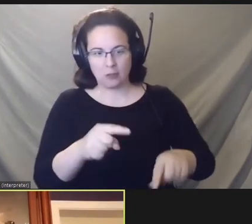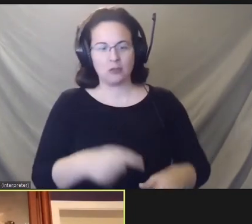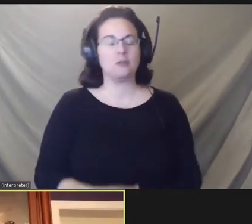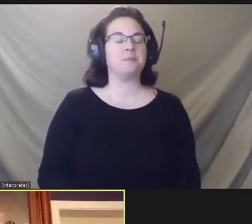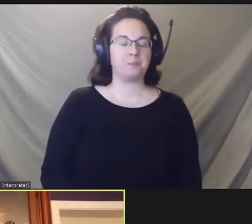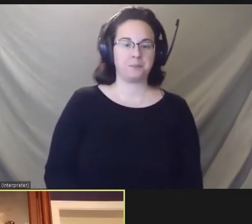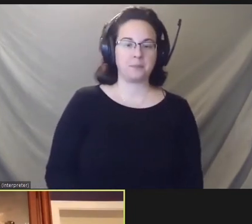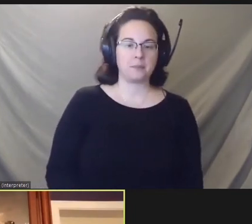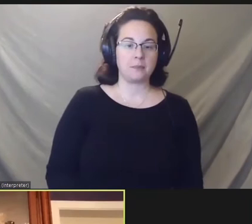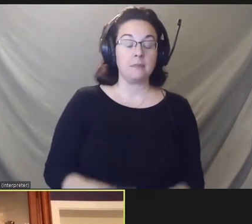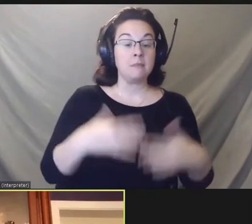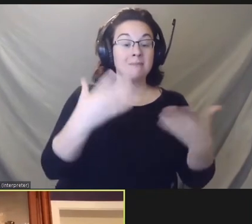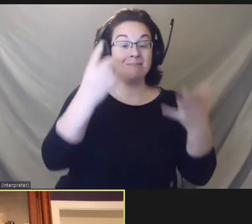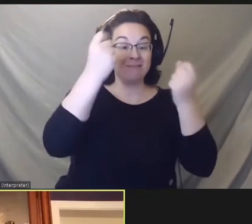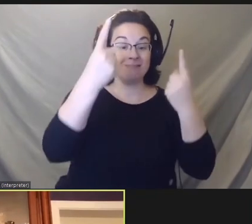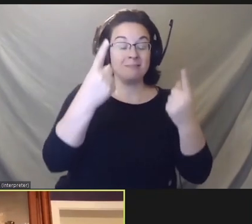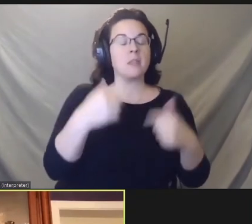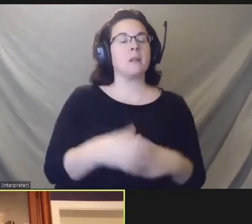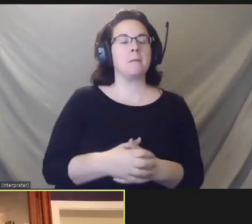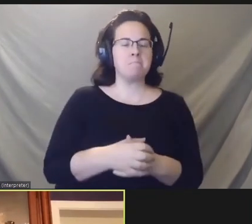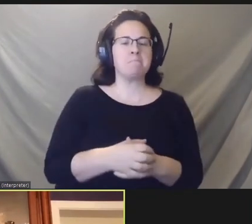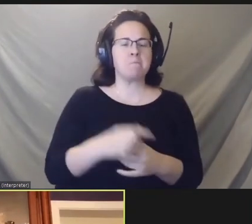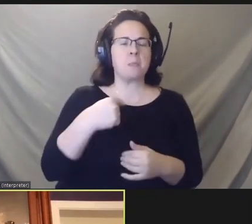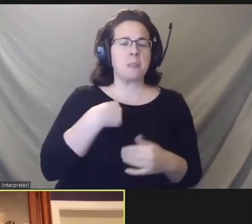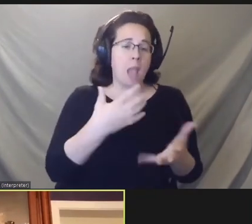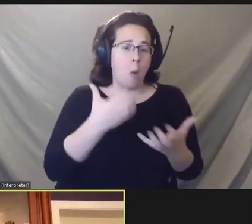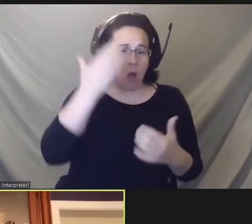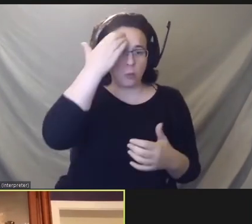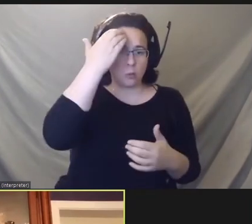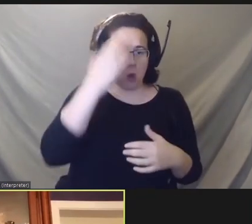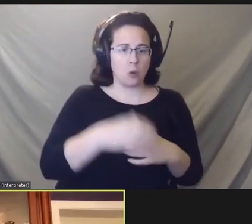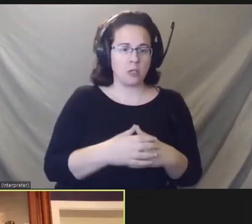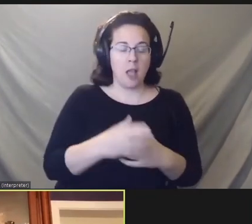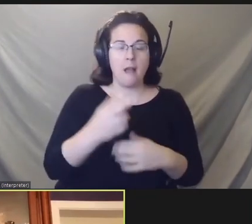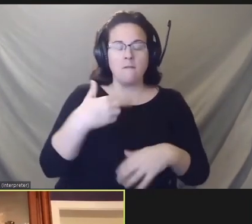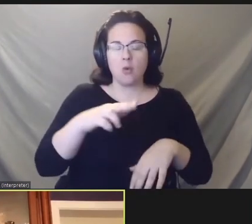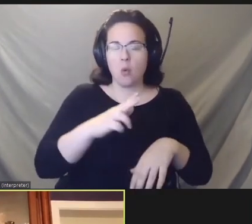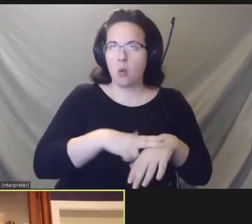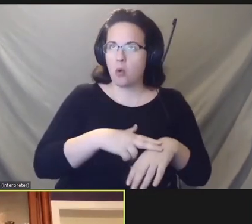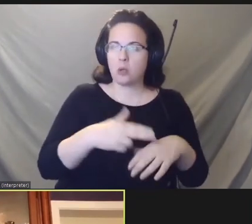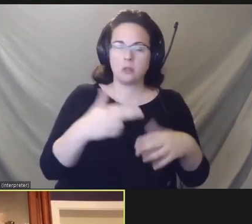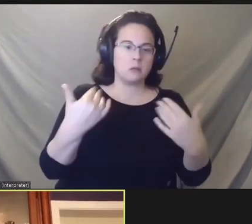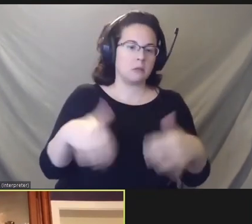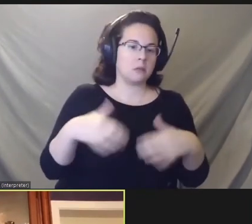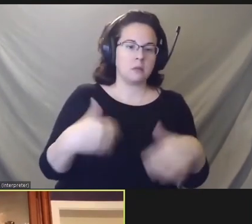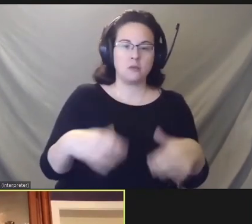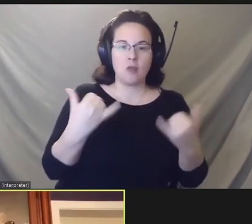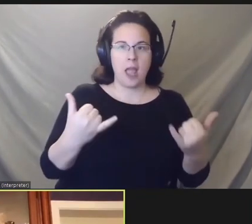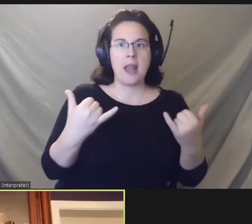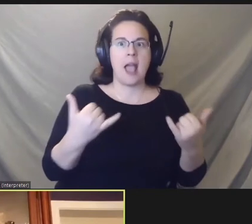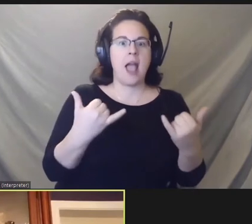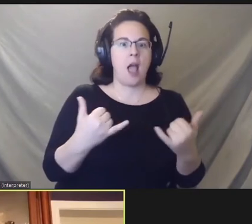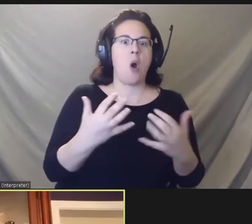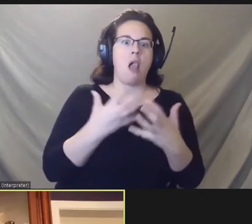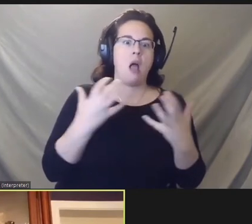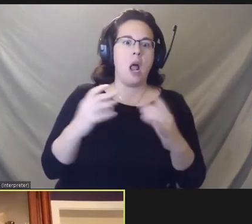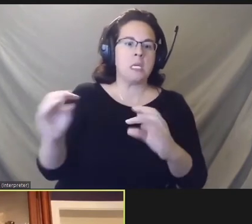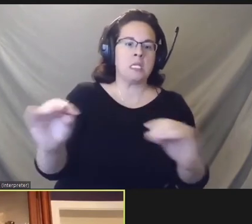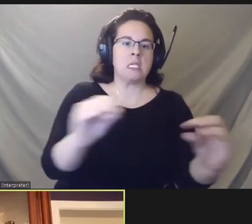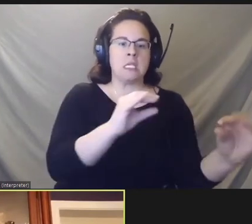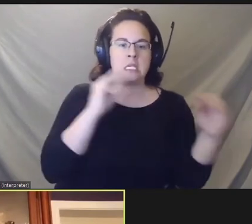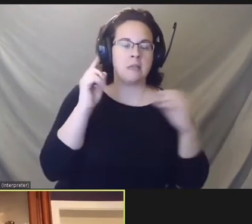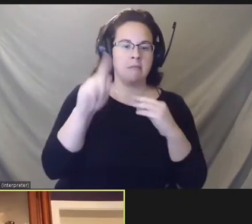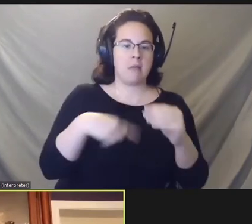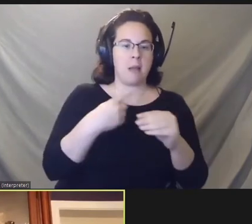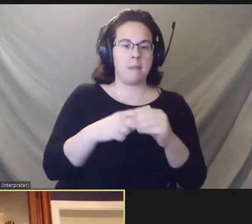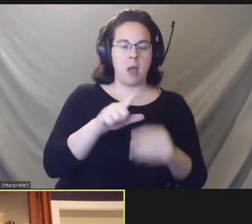I just wanted to know, there's of course a lot of buzz about Lifeline, and I